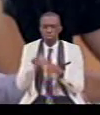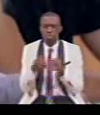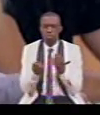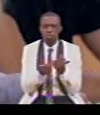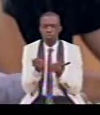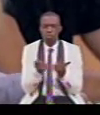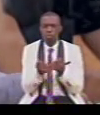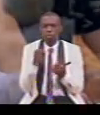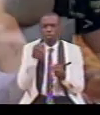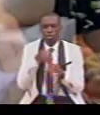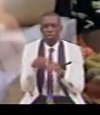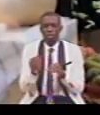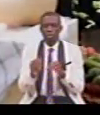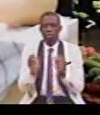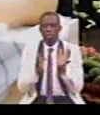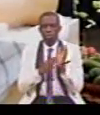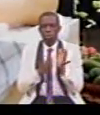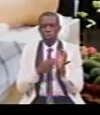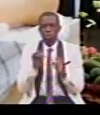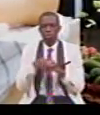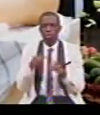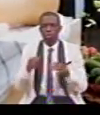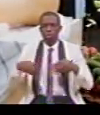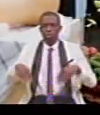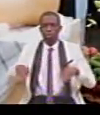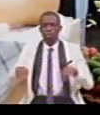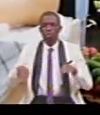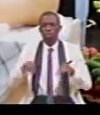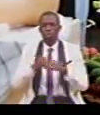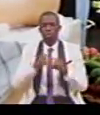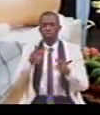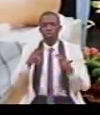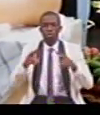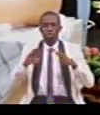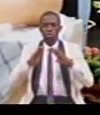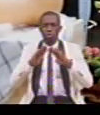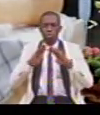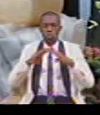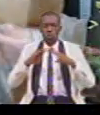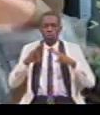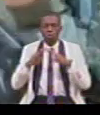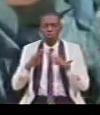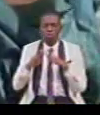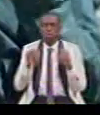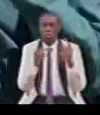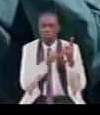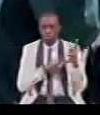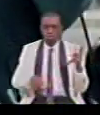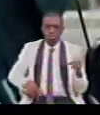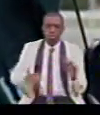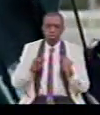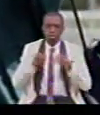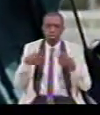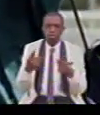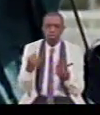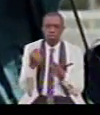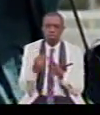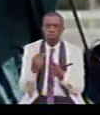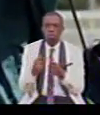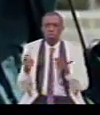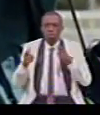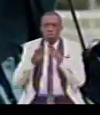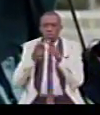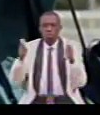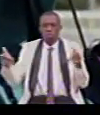in your school. You see them in your market. You see them in your community. The Lord gave the word. Great was the company